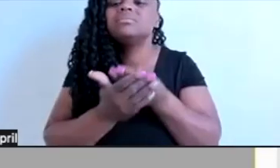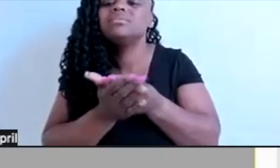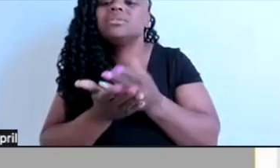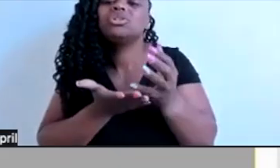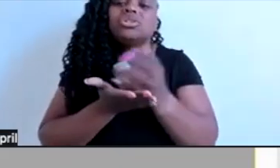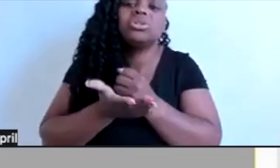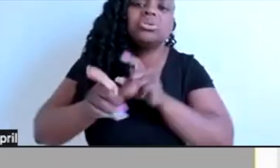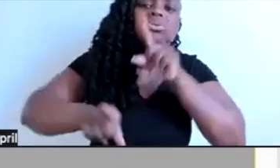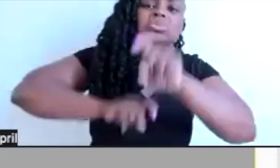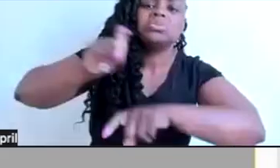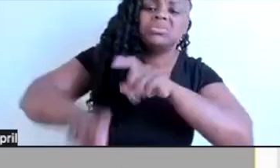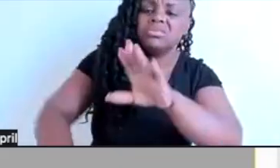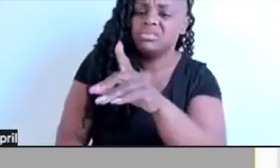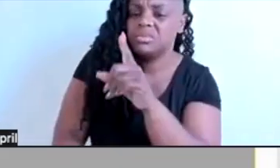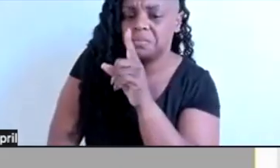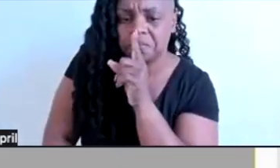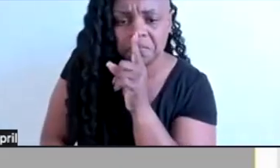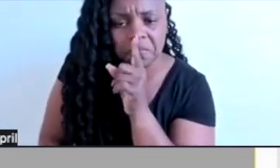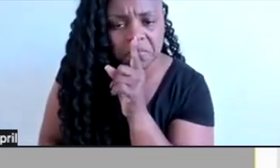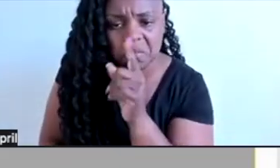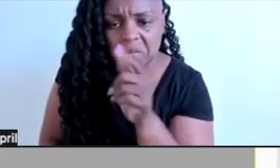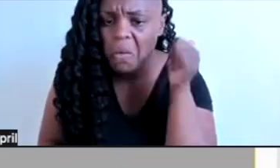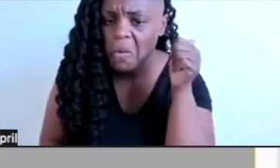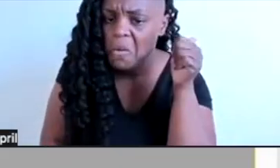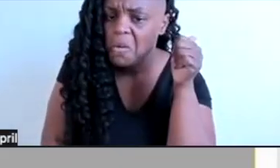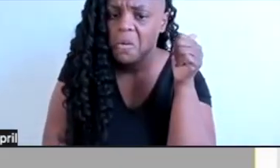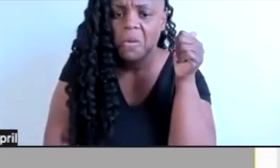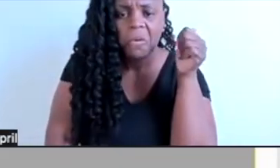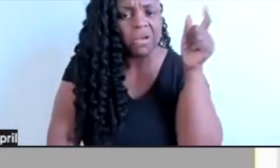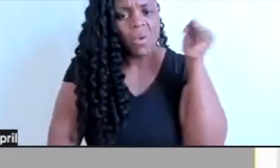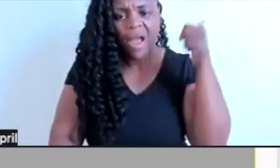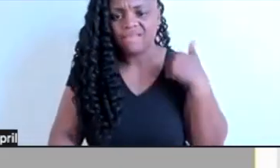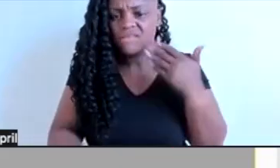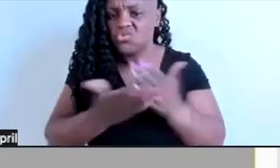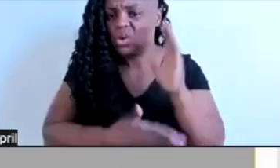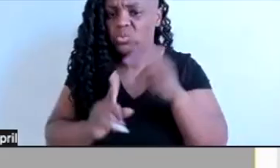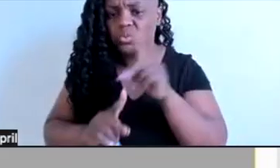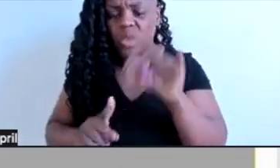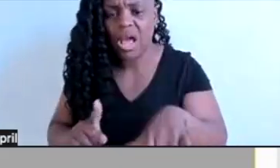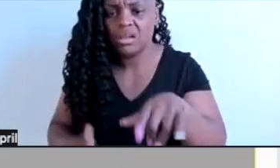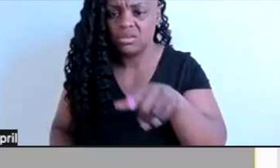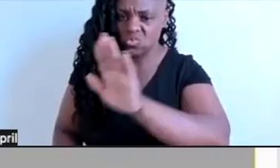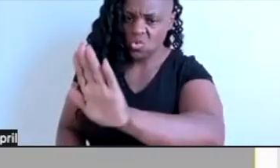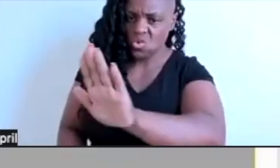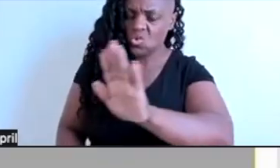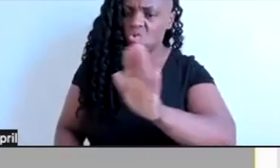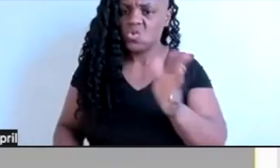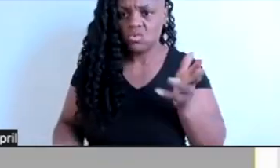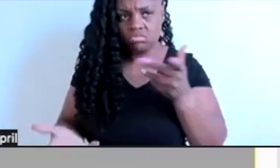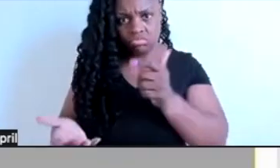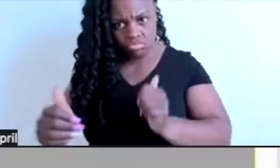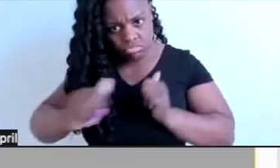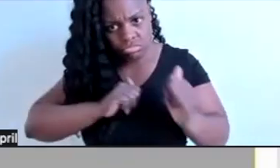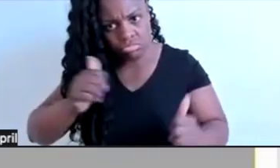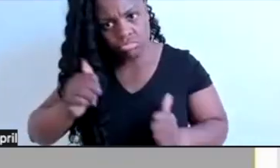information and assistance in a language they can understand. Ask for a translator. Talk to a local nonprofit